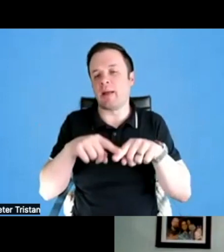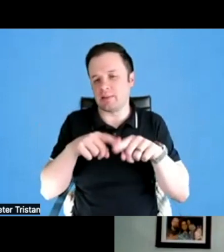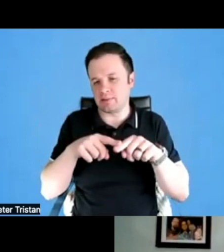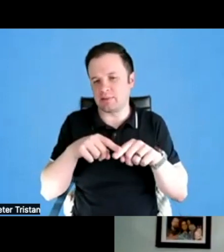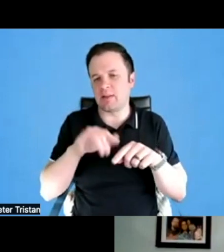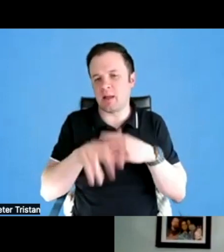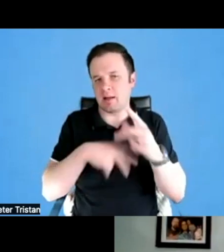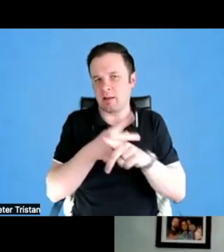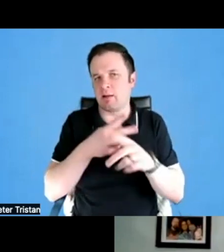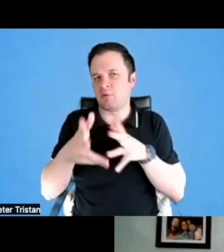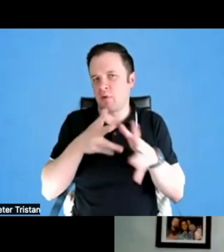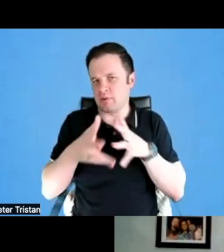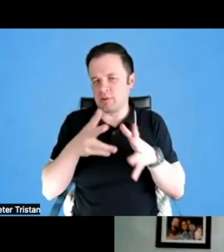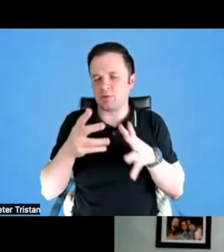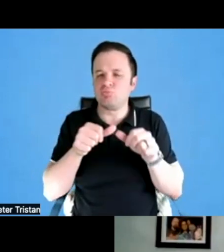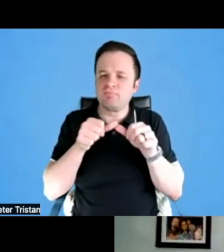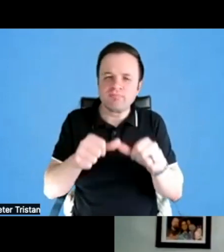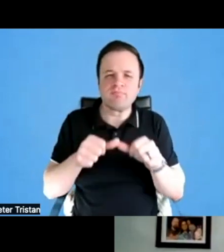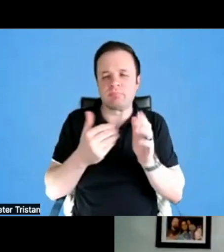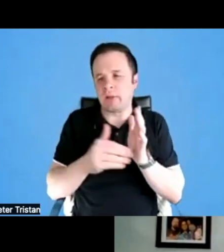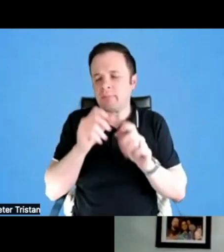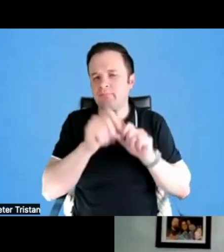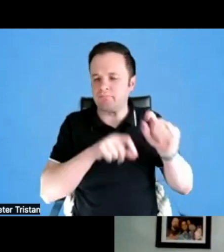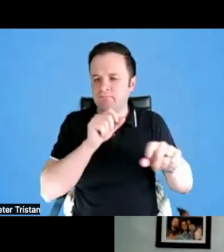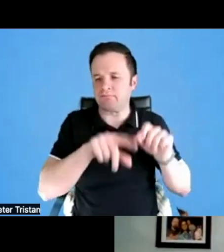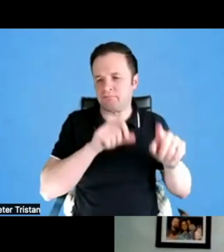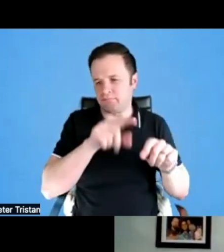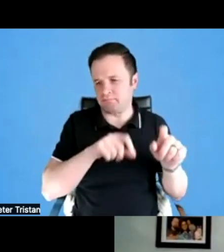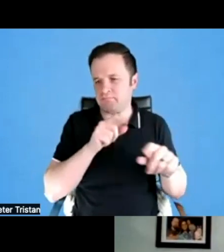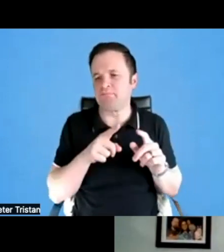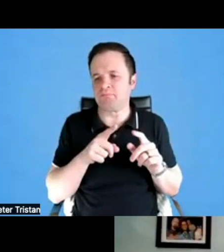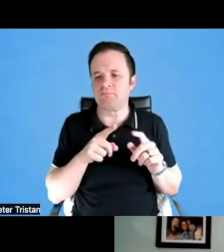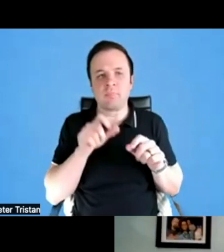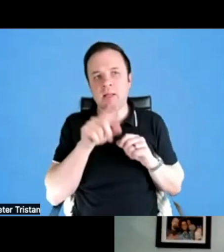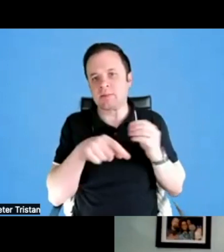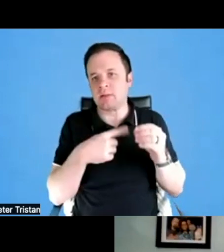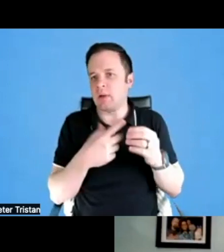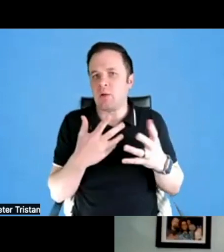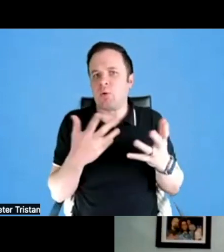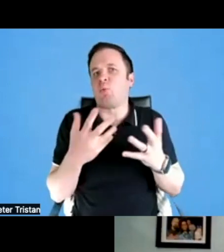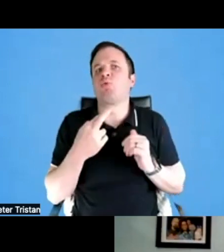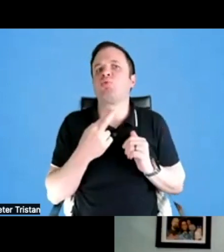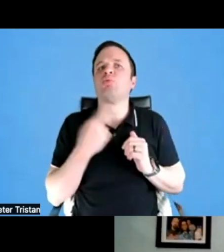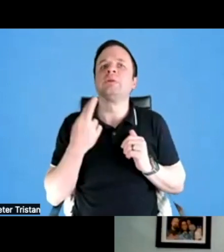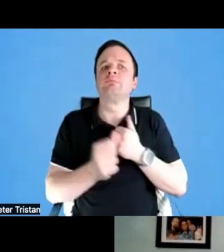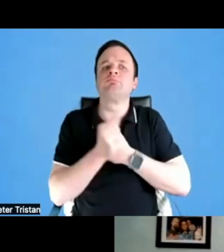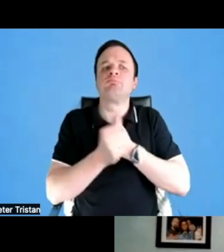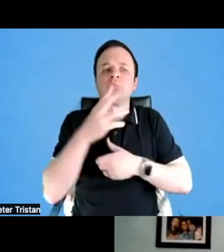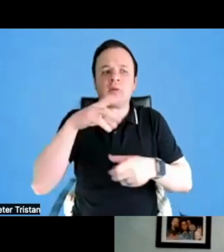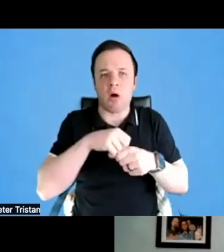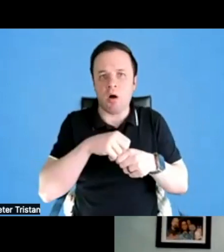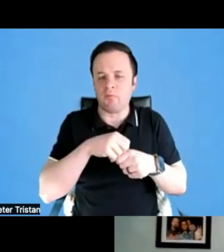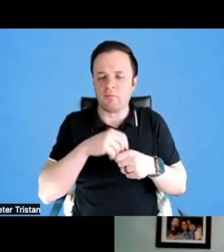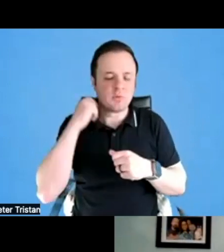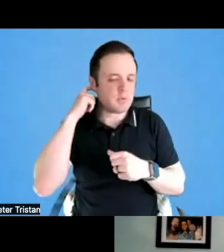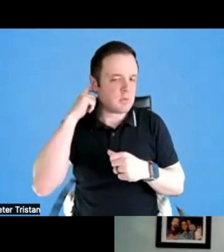of conversation that you're consistently asking. You're asking about what are all the risks that are associated with that, and therefore